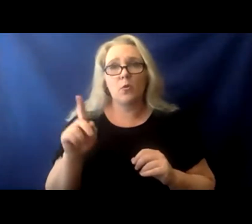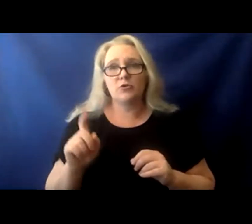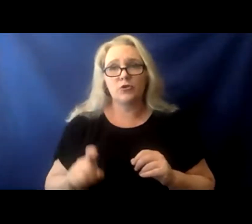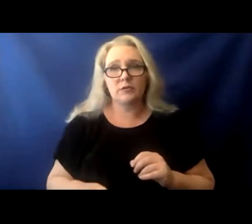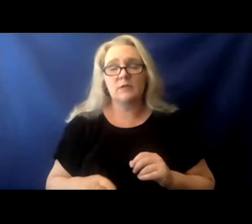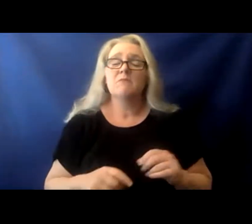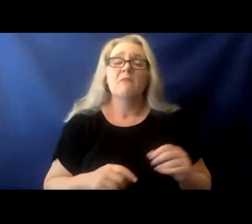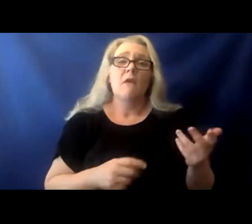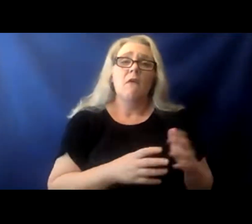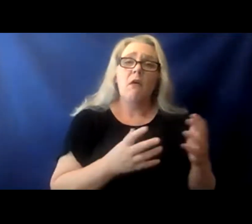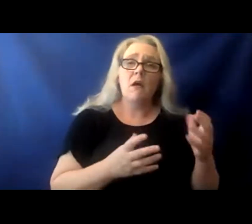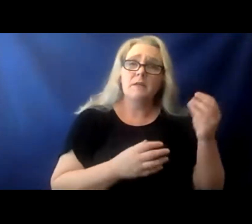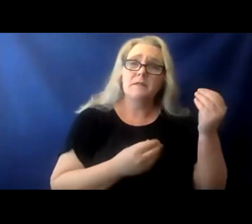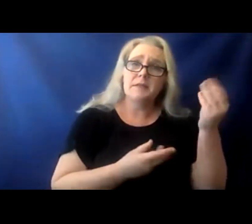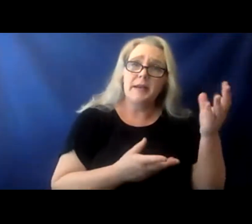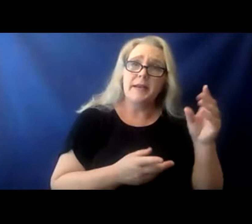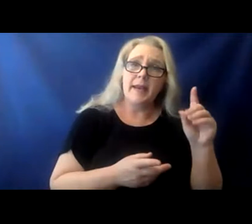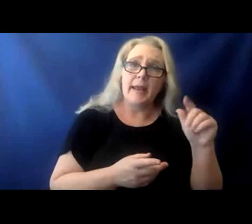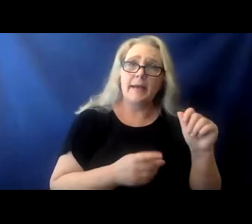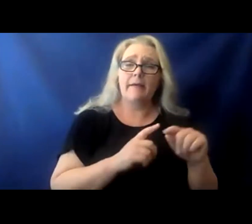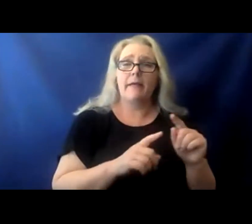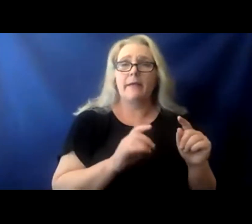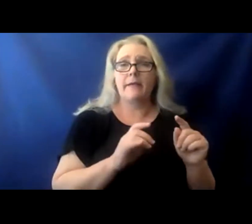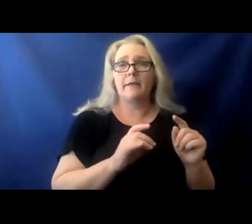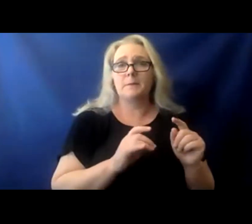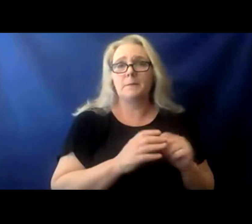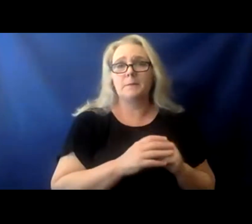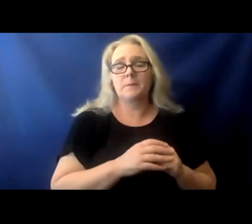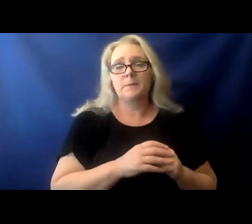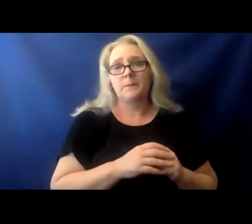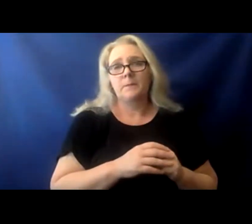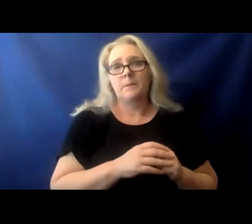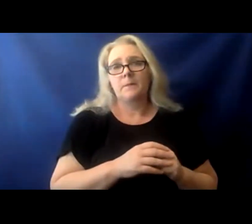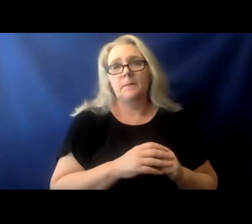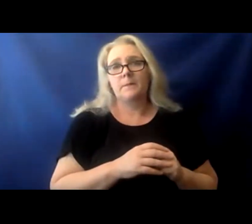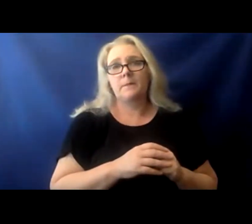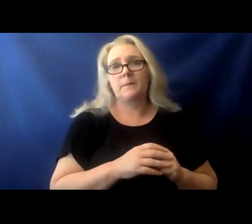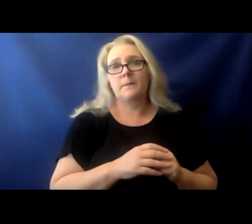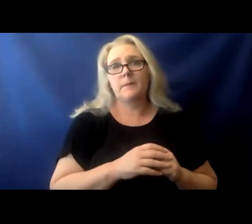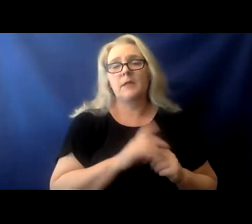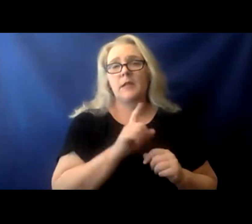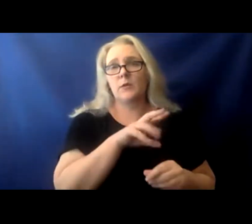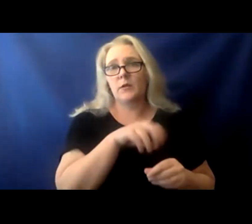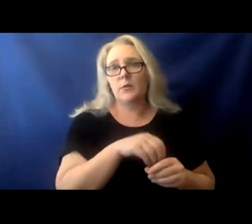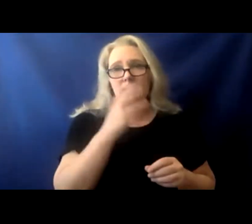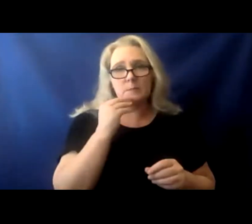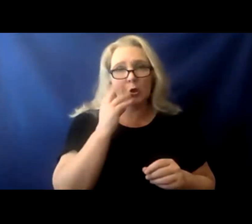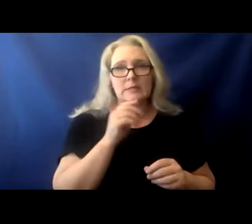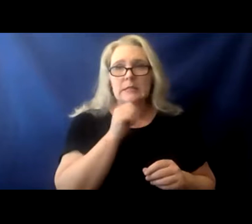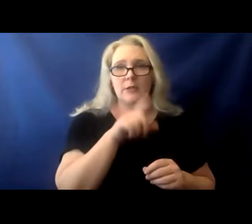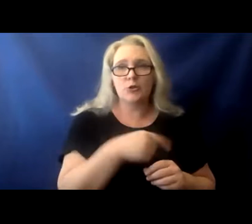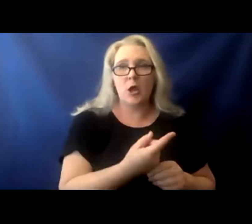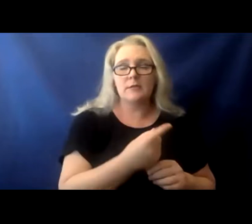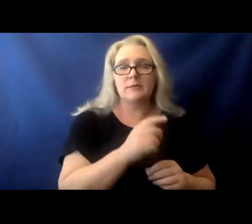raised around, like, how do we make sure equity is baked in, not just demographically, but as you said, Kieran, experientially, how do we make sure there's also